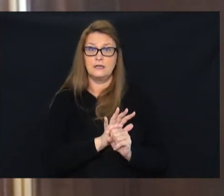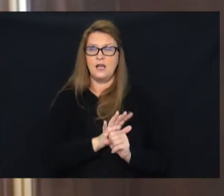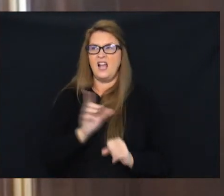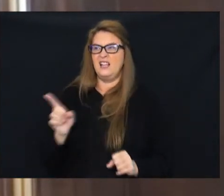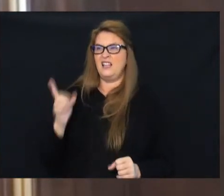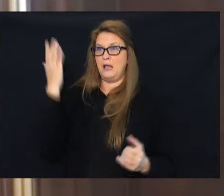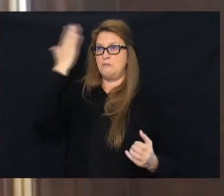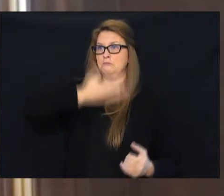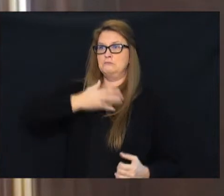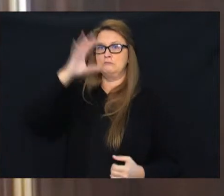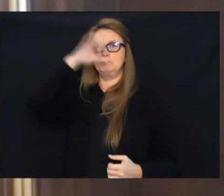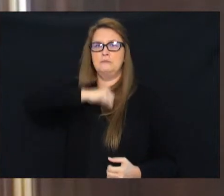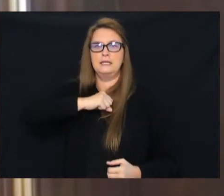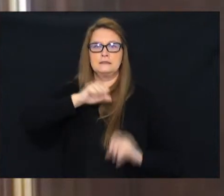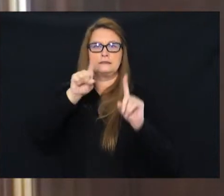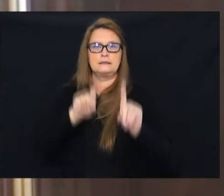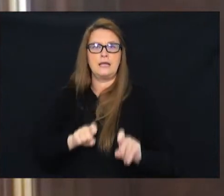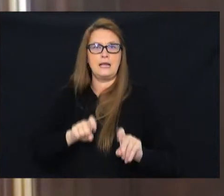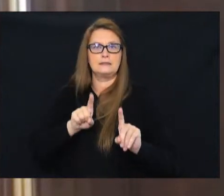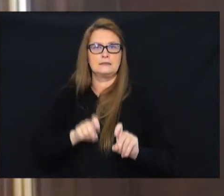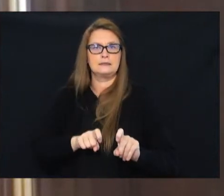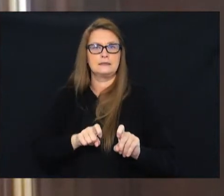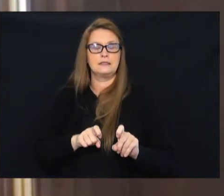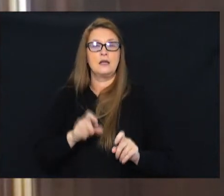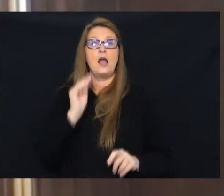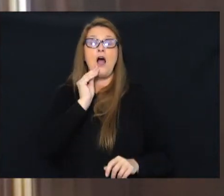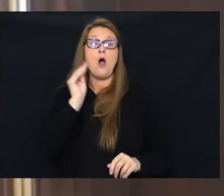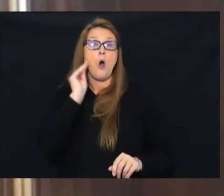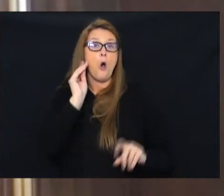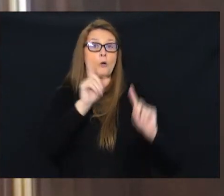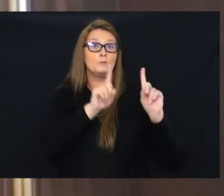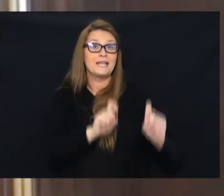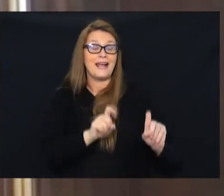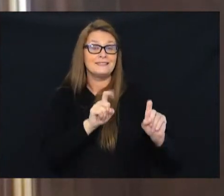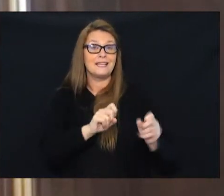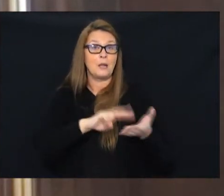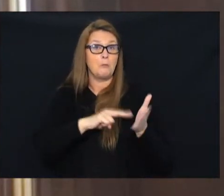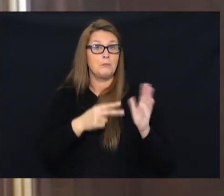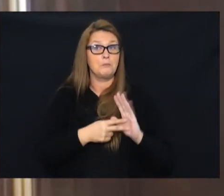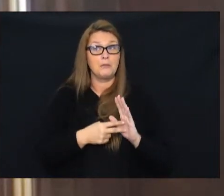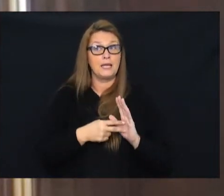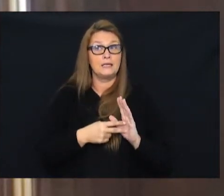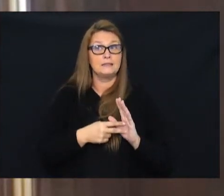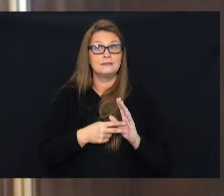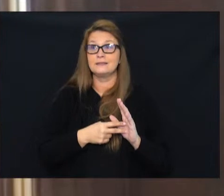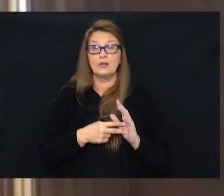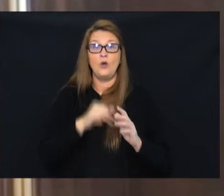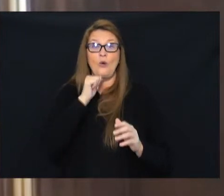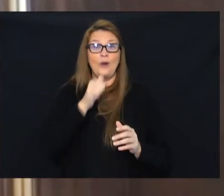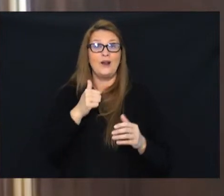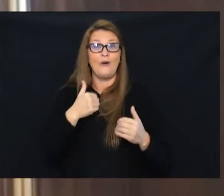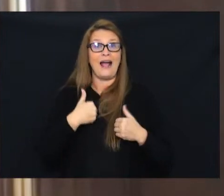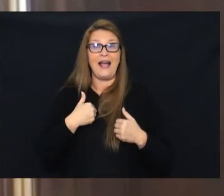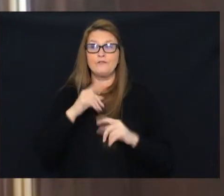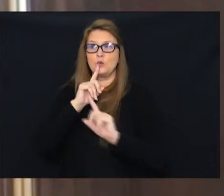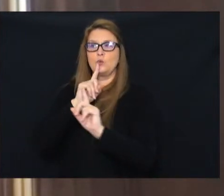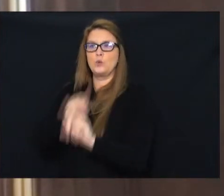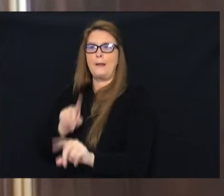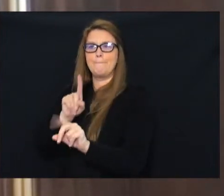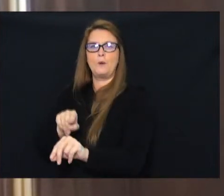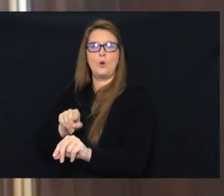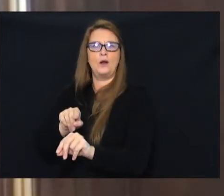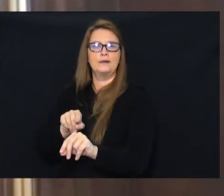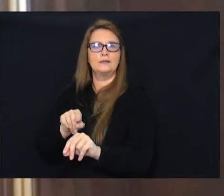of symptoms. And also we know with home testing, we may well be underreporting the true number of